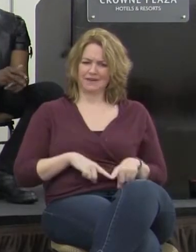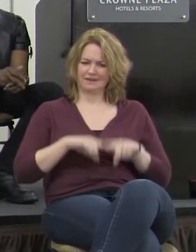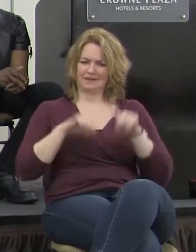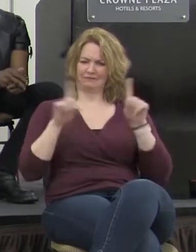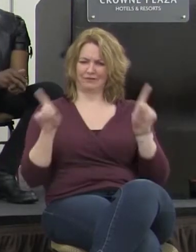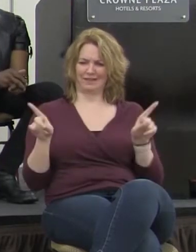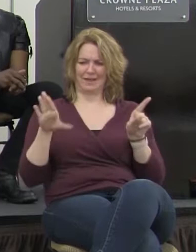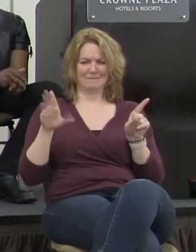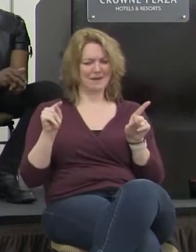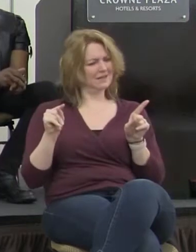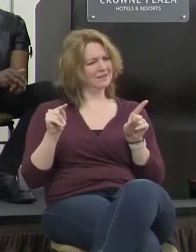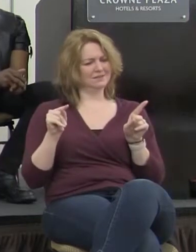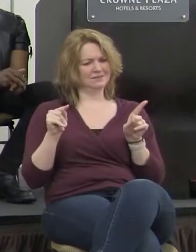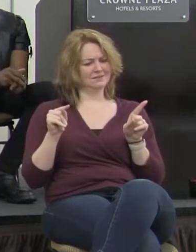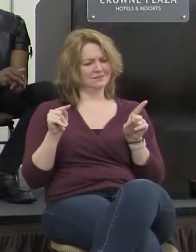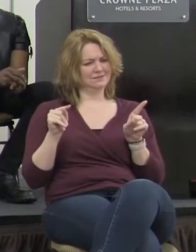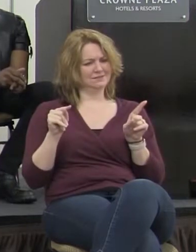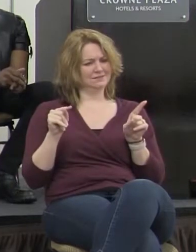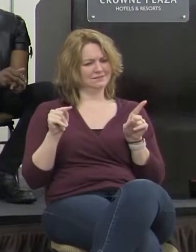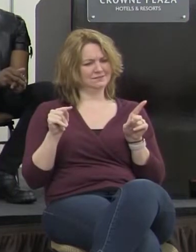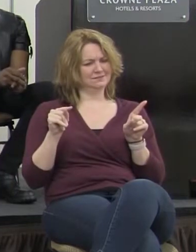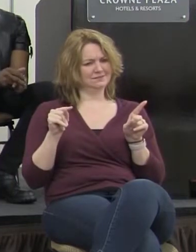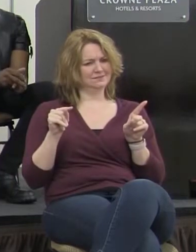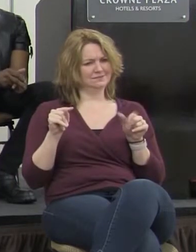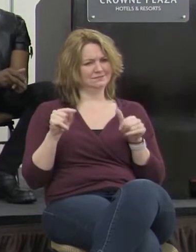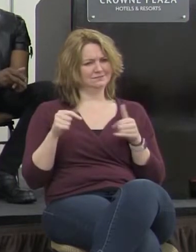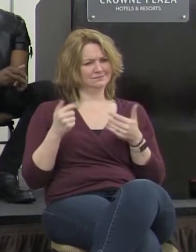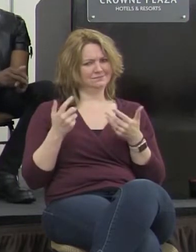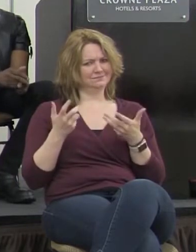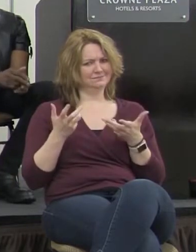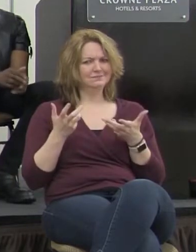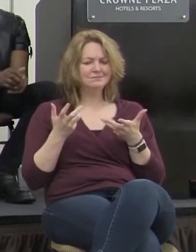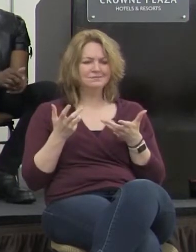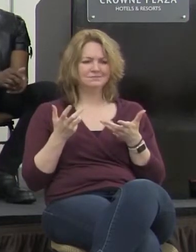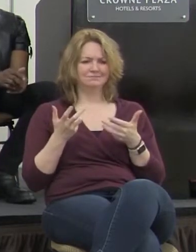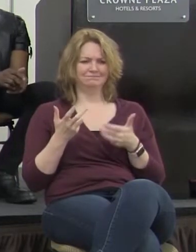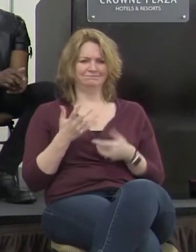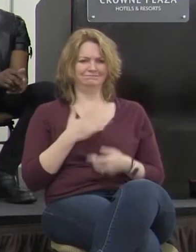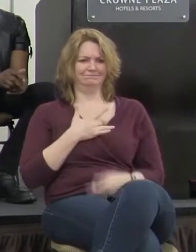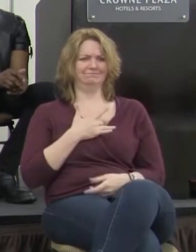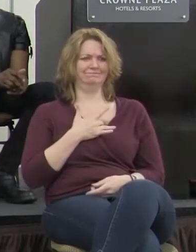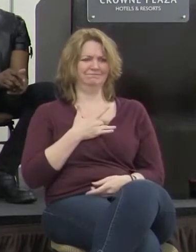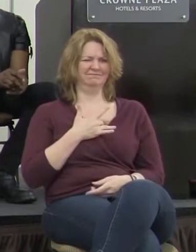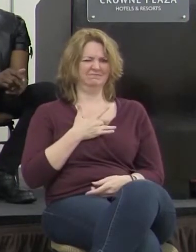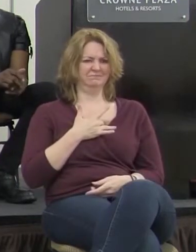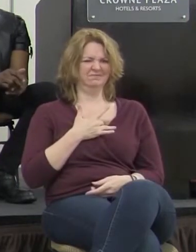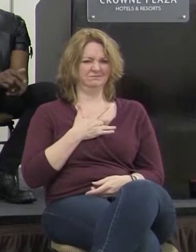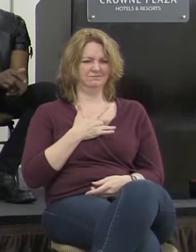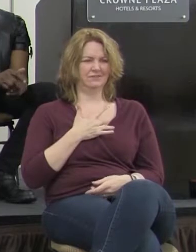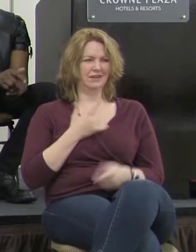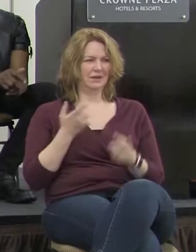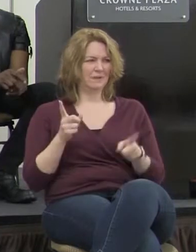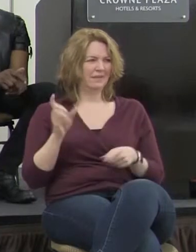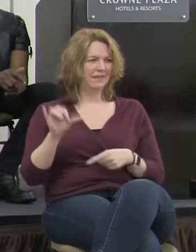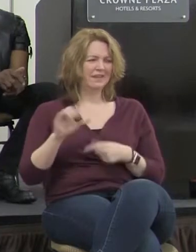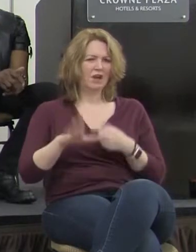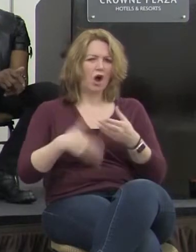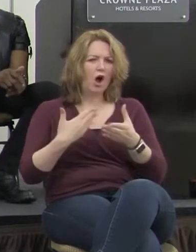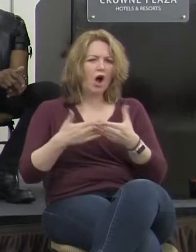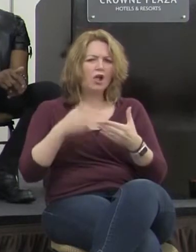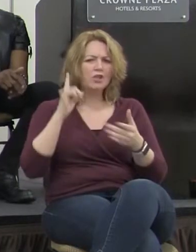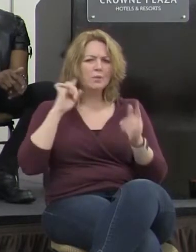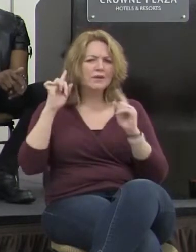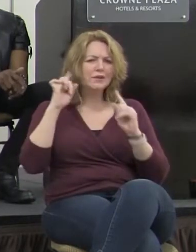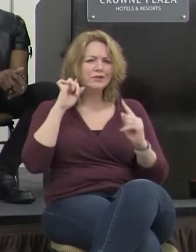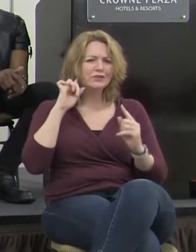differently, but I think it does have some sort of a effect when that is all that you hear. So